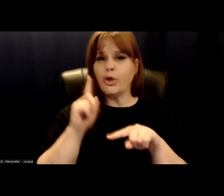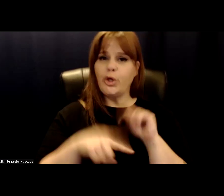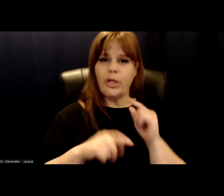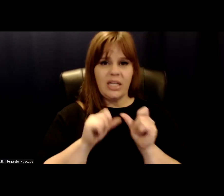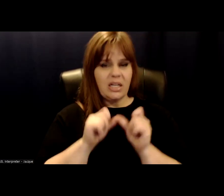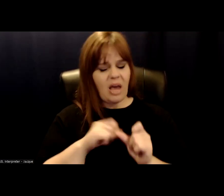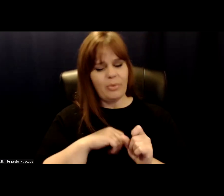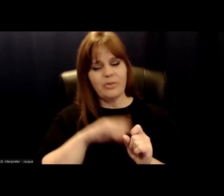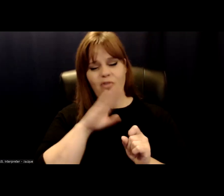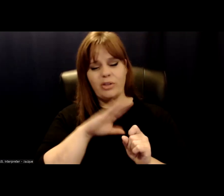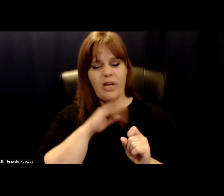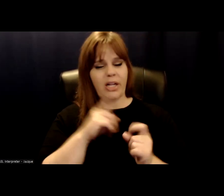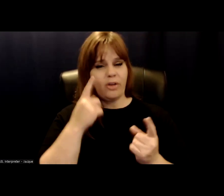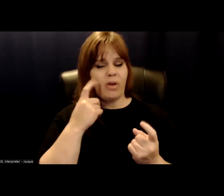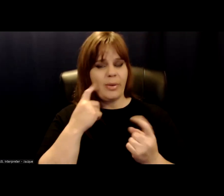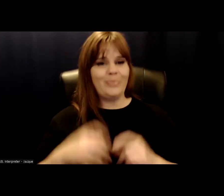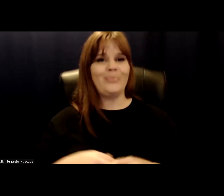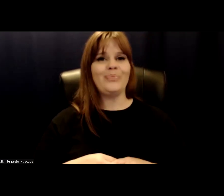frustrated and crying.